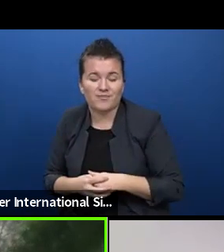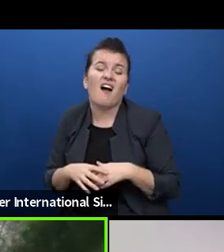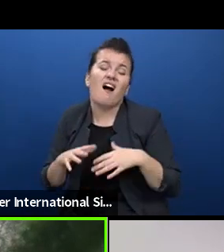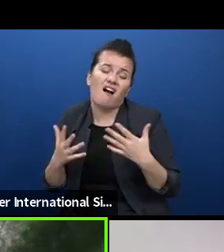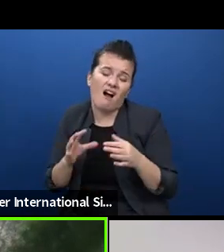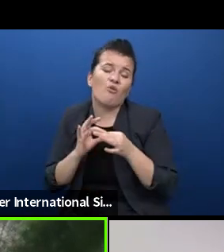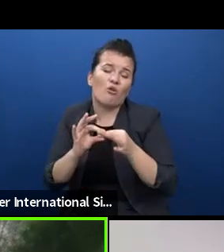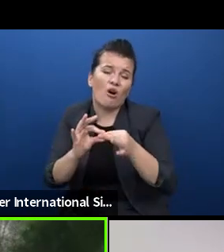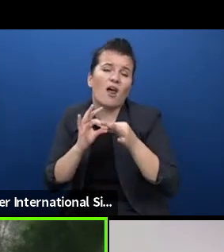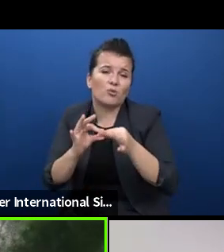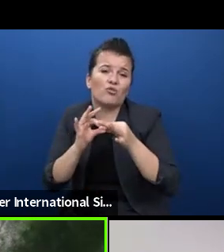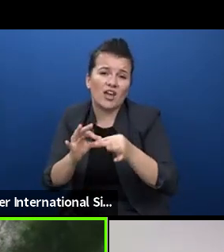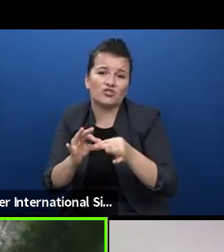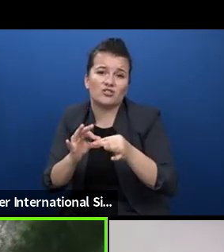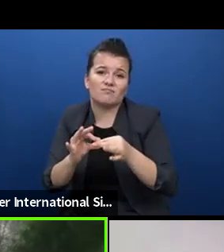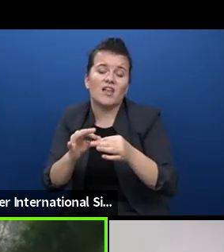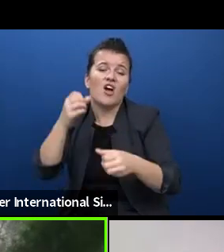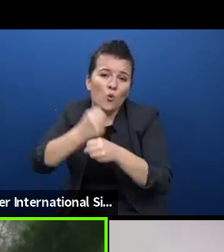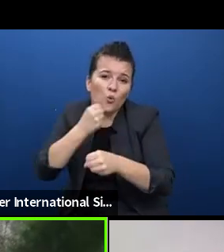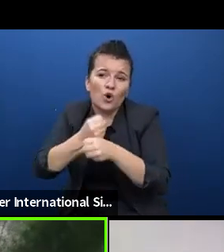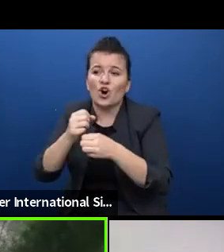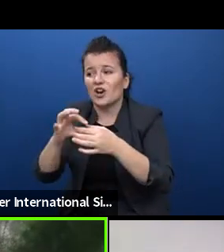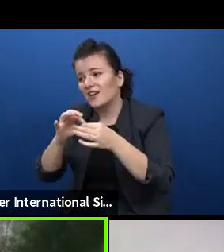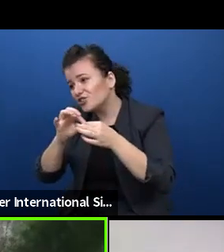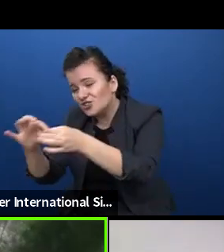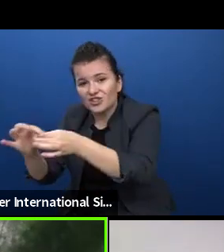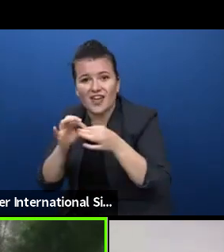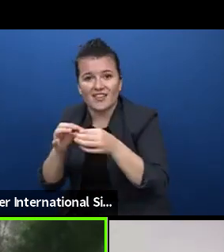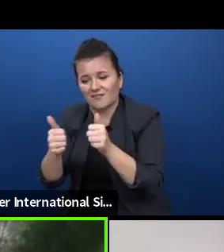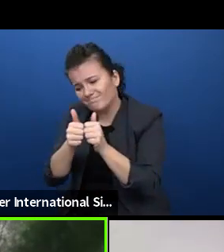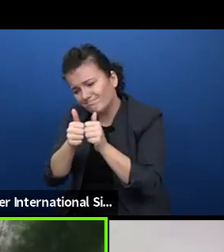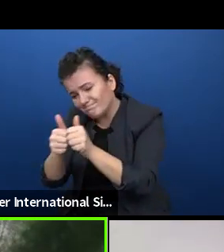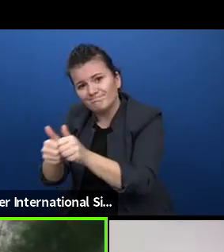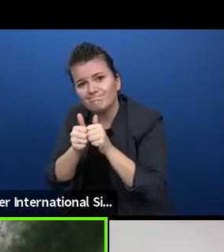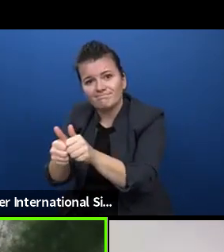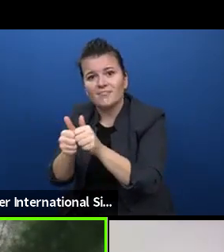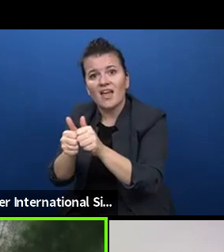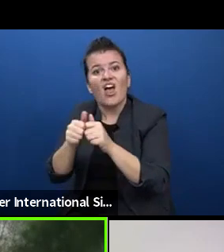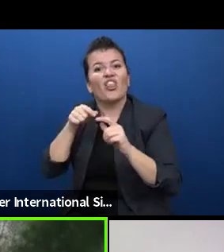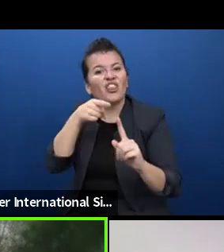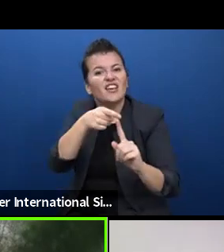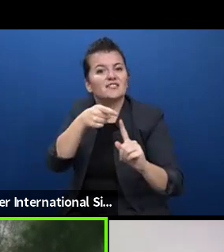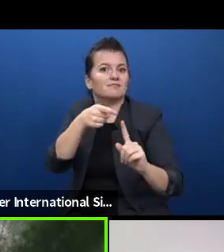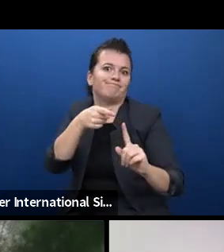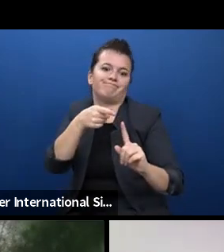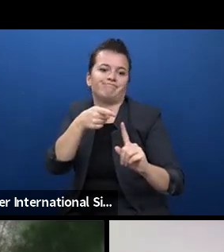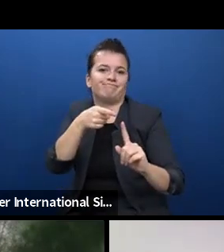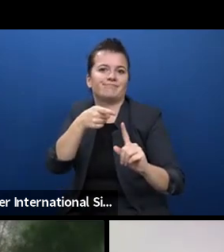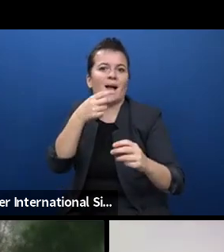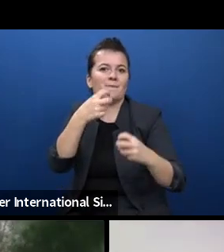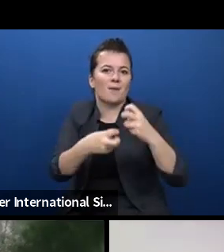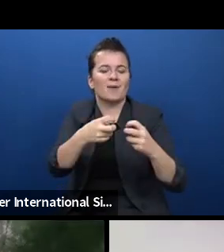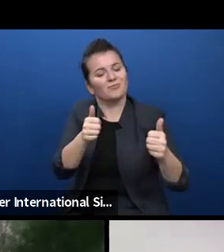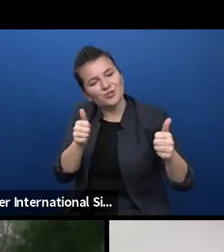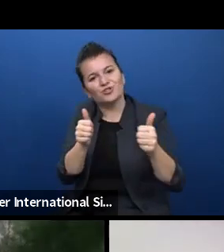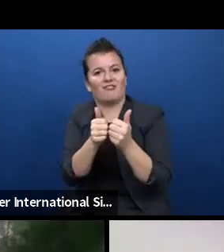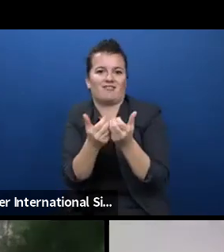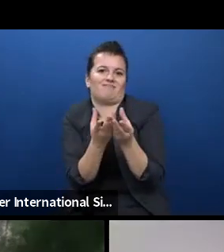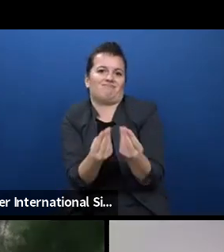Let's work together. Let's strengthen one another. Let's come together and meet this challenge together. Thank you. Thank you. Sebastian,